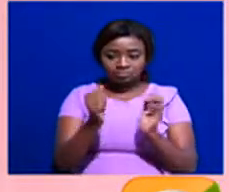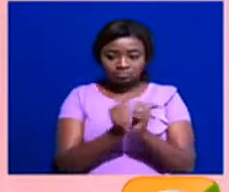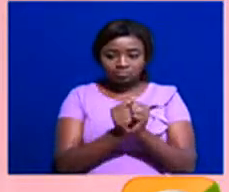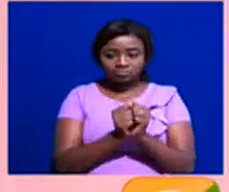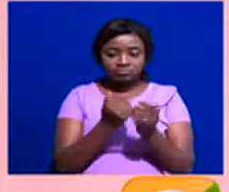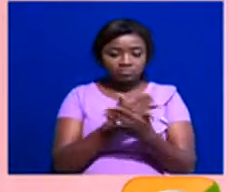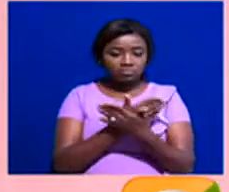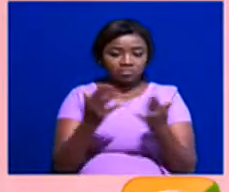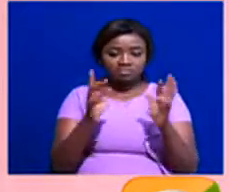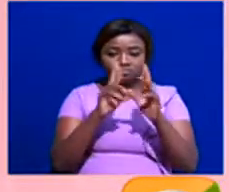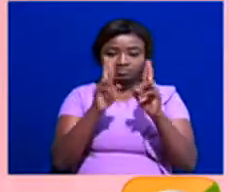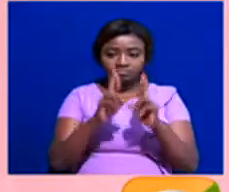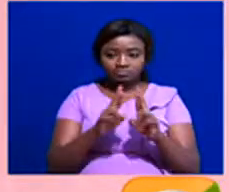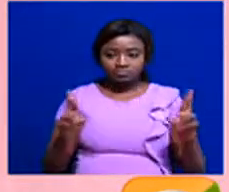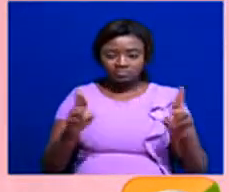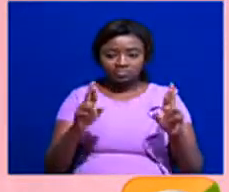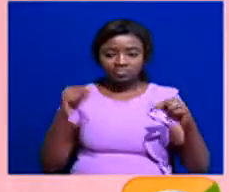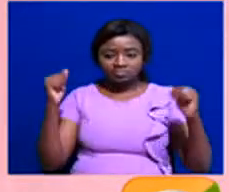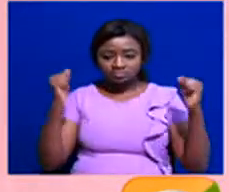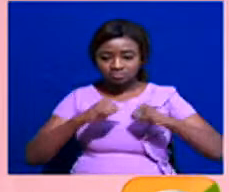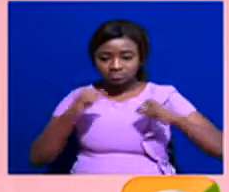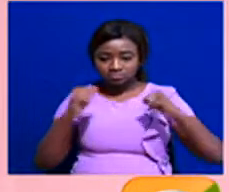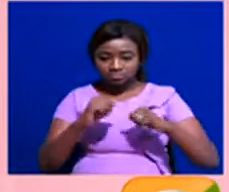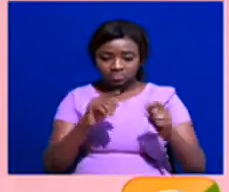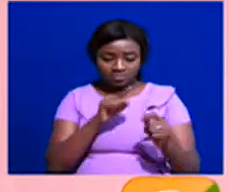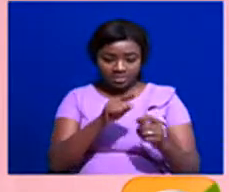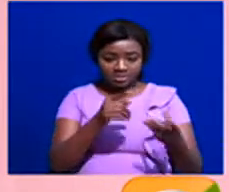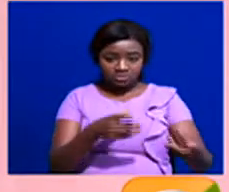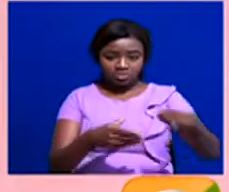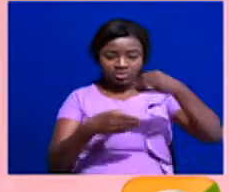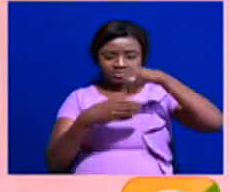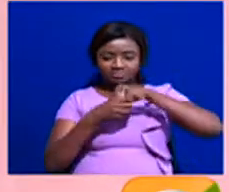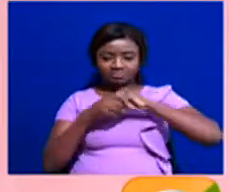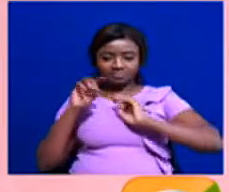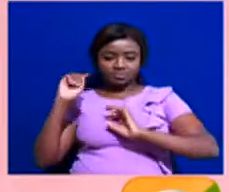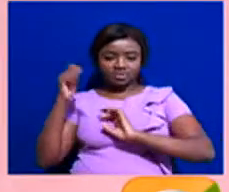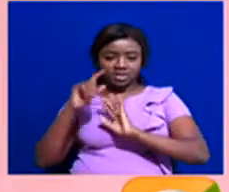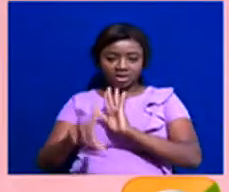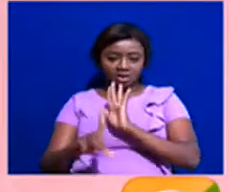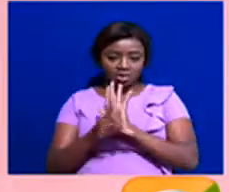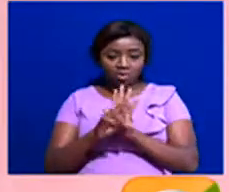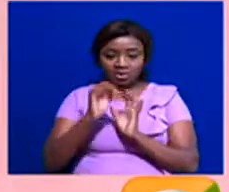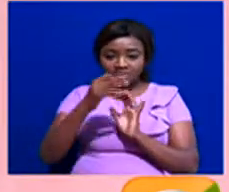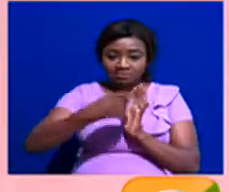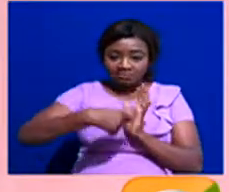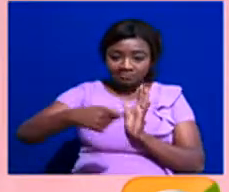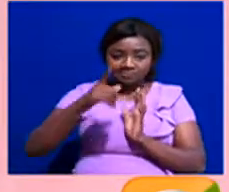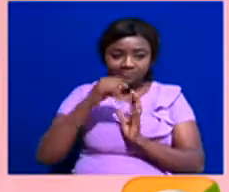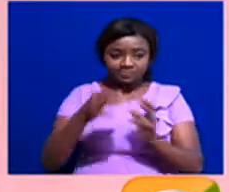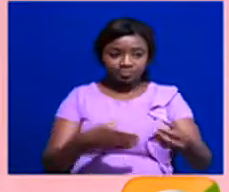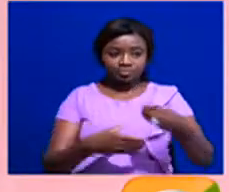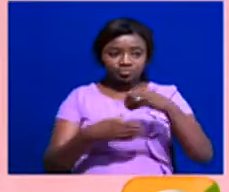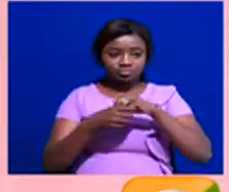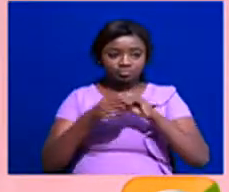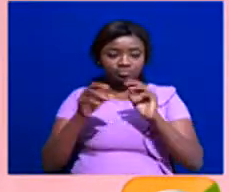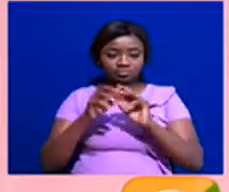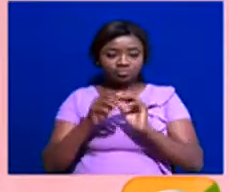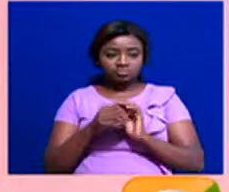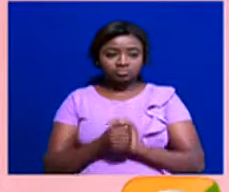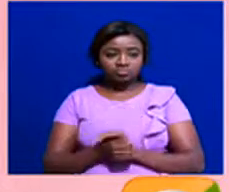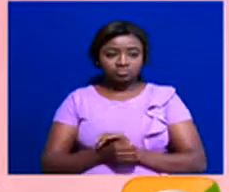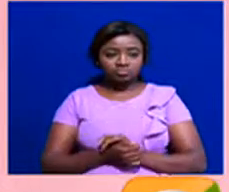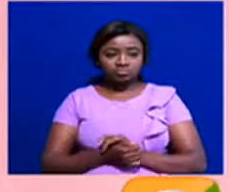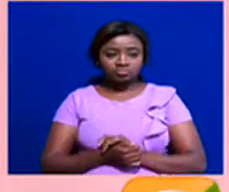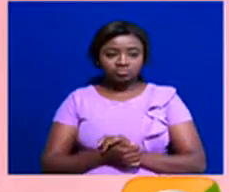international treaty that Kenya ratifies becomes part of the Kenyan law. And for you to implement an international law, you have to domesticate it in your